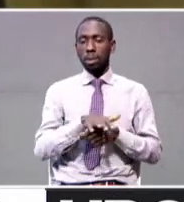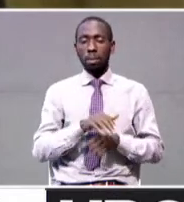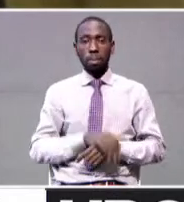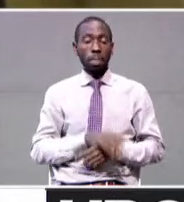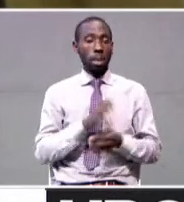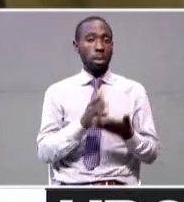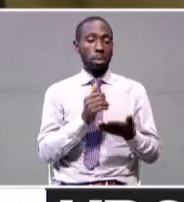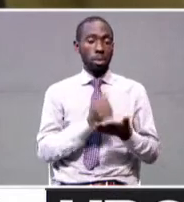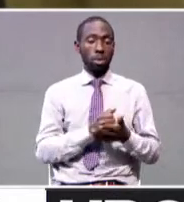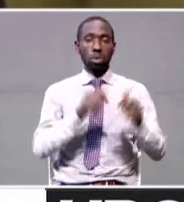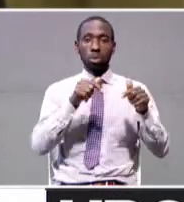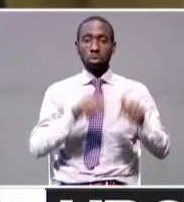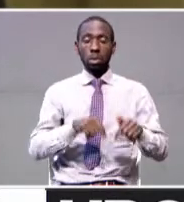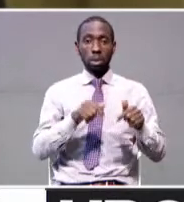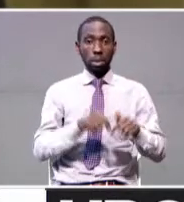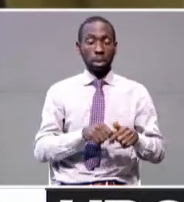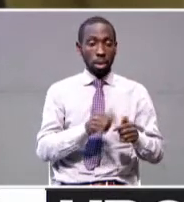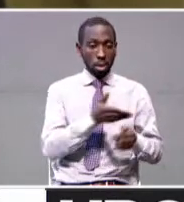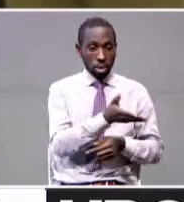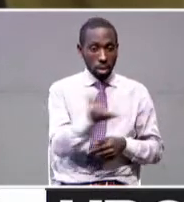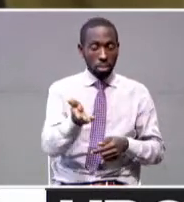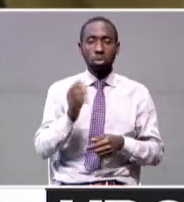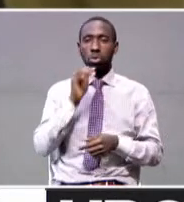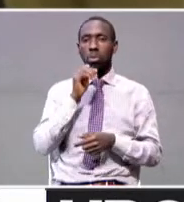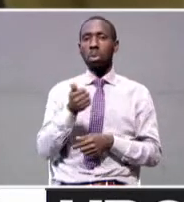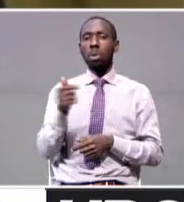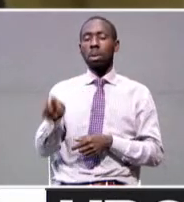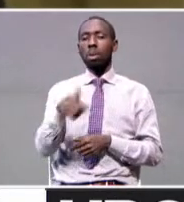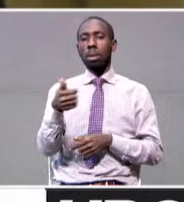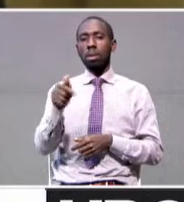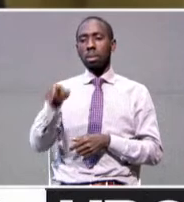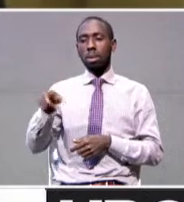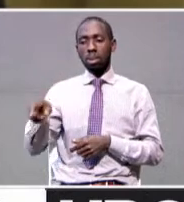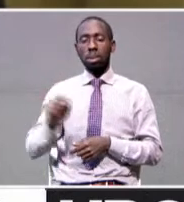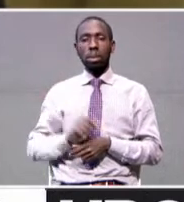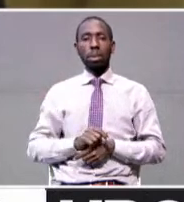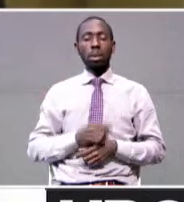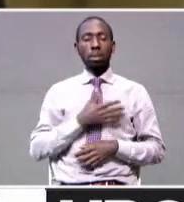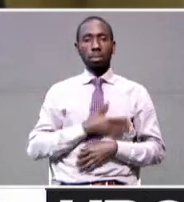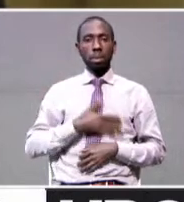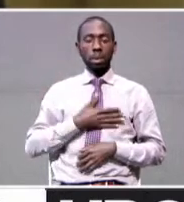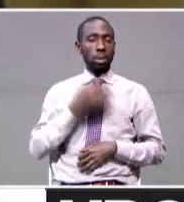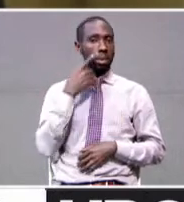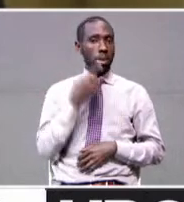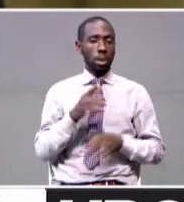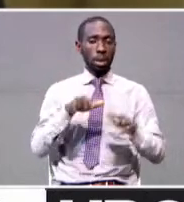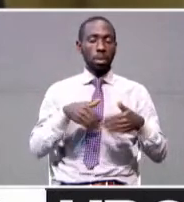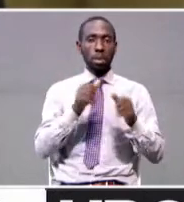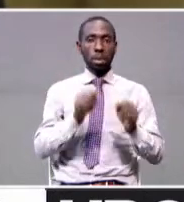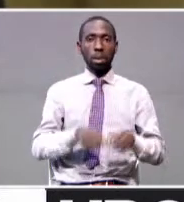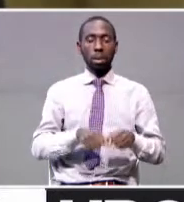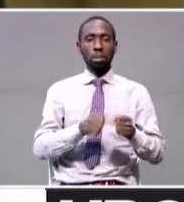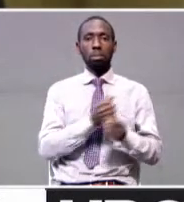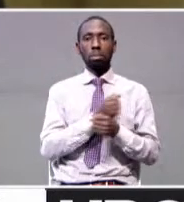Because today it is them, tomorrow it is somebody else. Let's see how we can have these people,